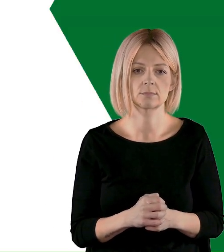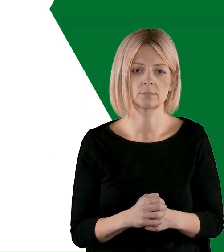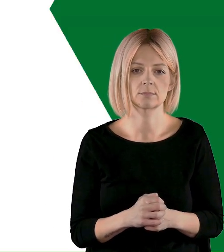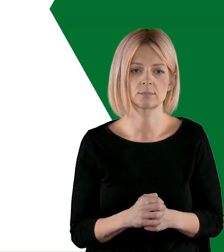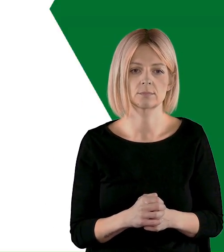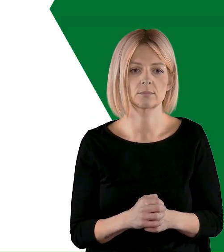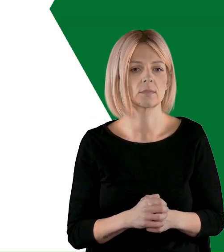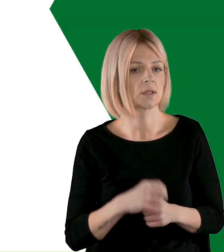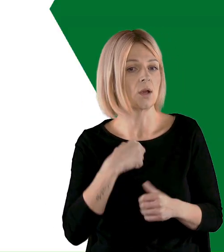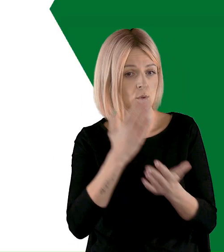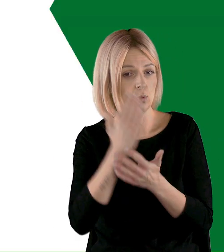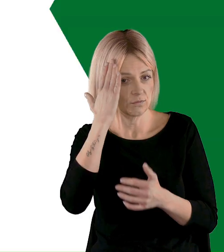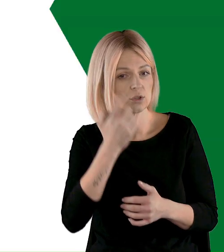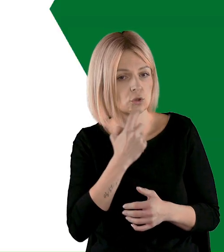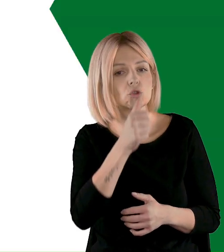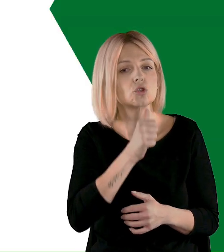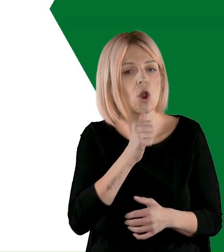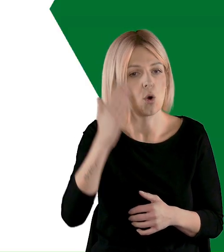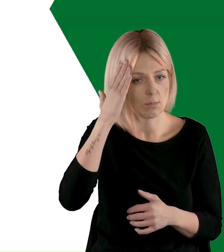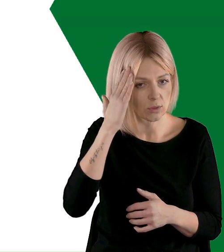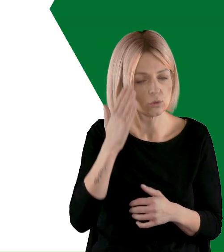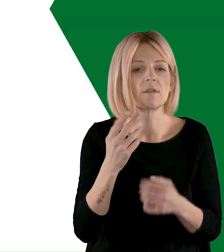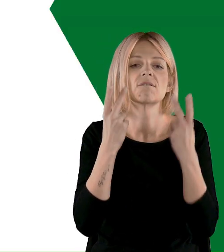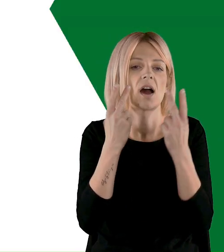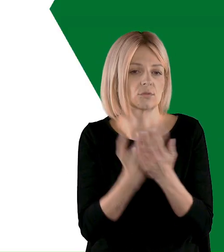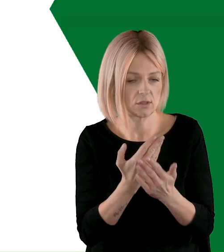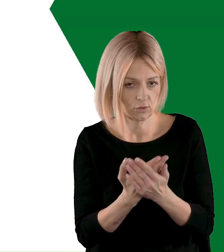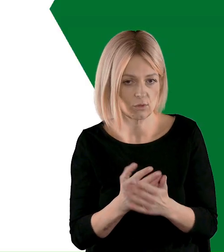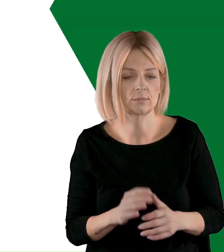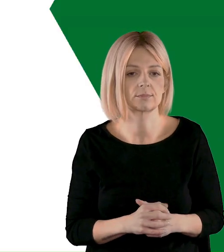important today, how green skills apply to daily life,